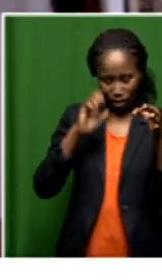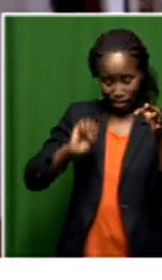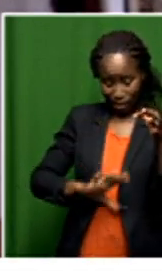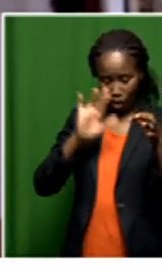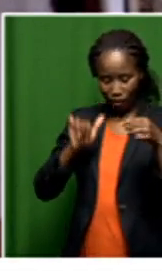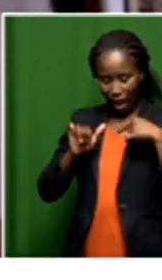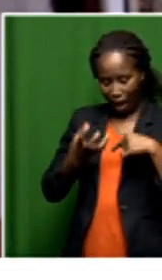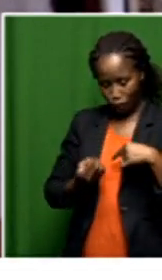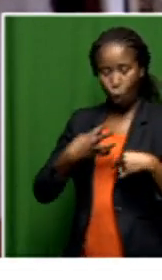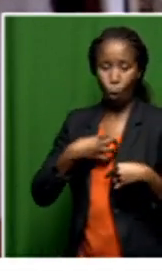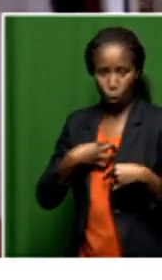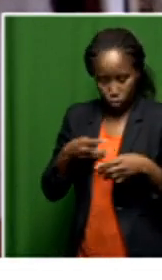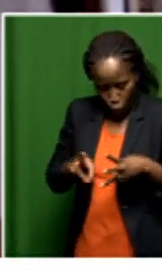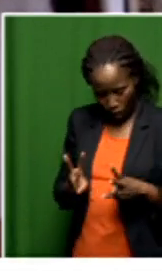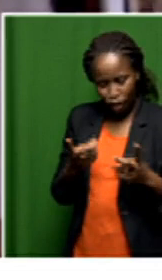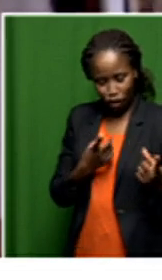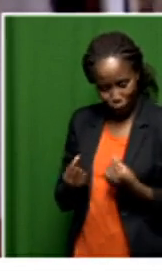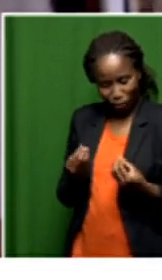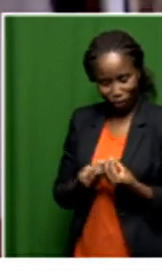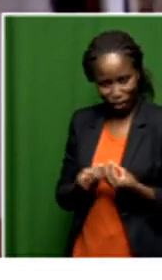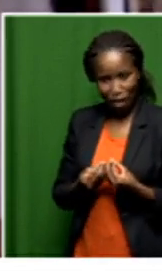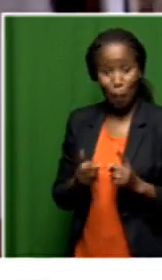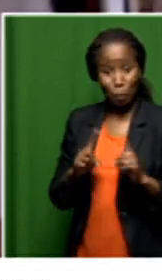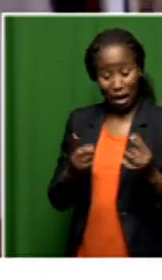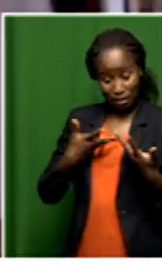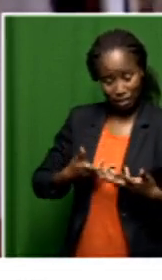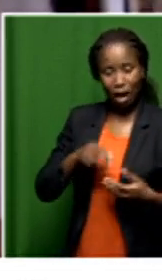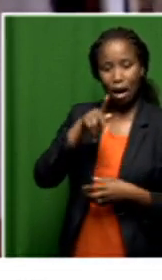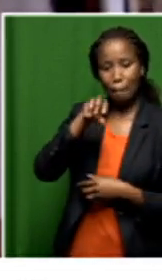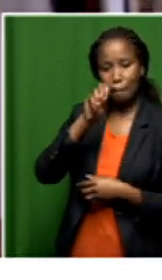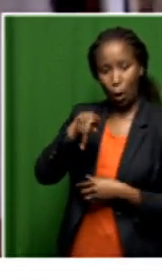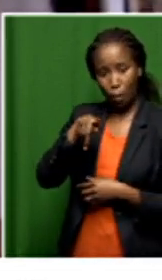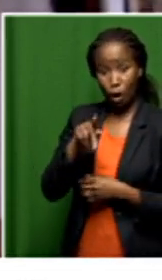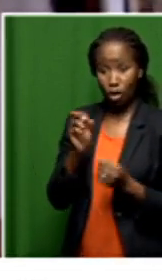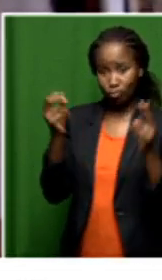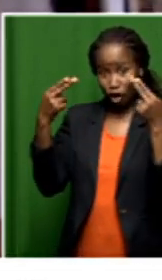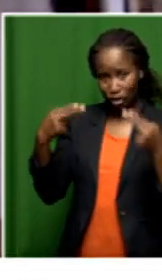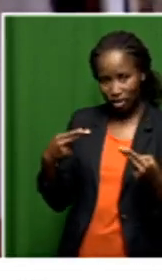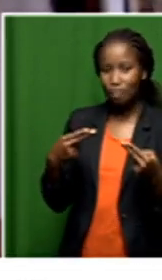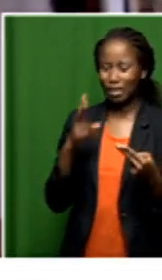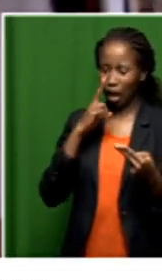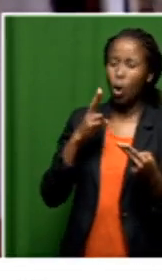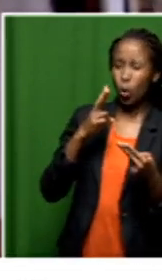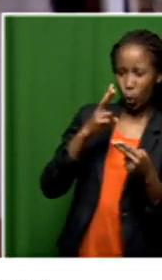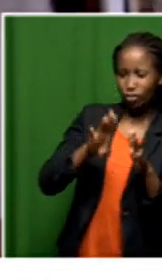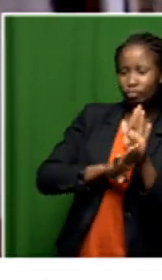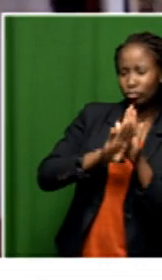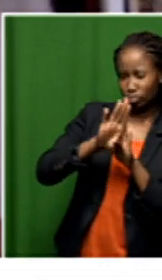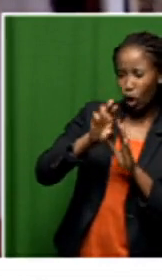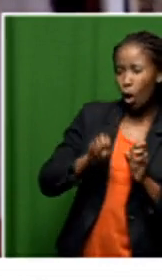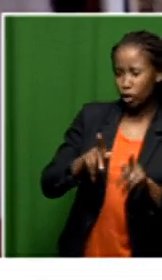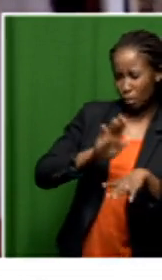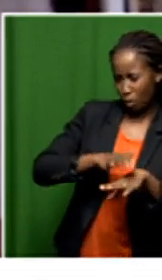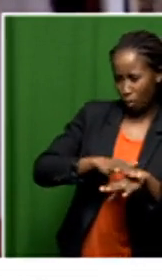comes to music. We like to do things differently. But I think as a pop artist, there's a lot of growth and there's a lot of space for more growth